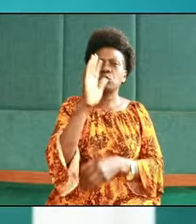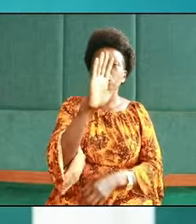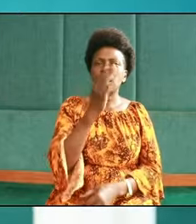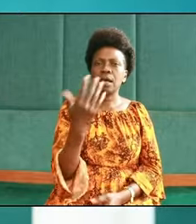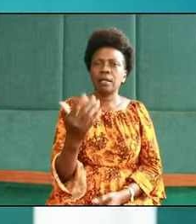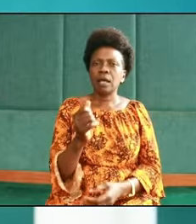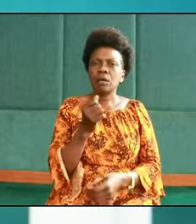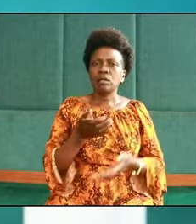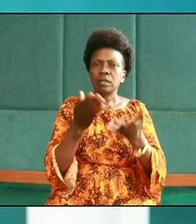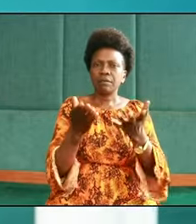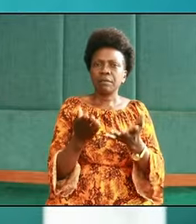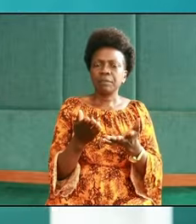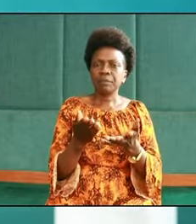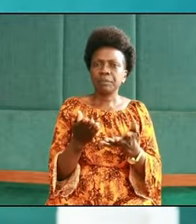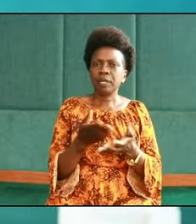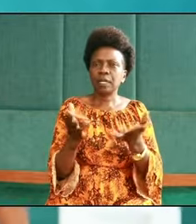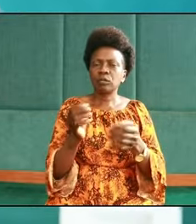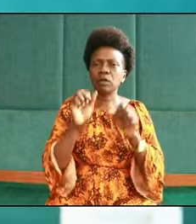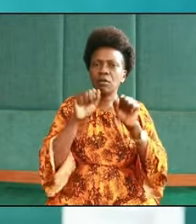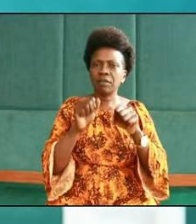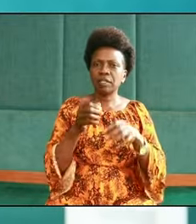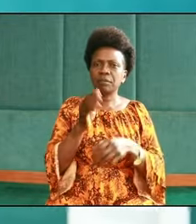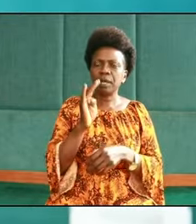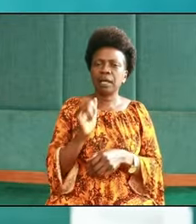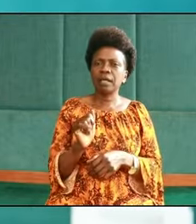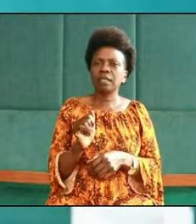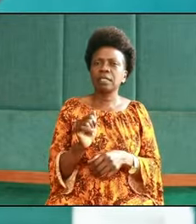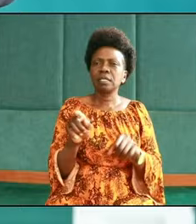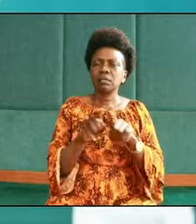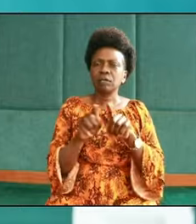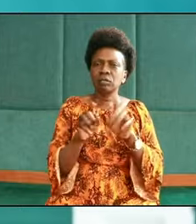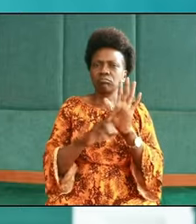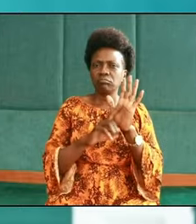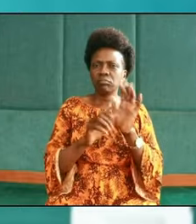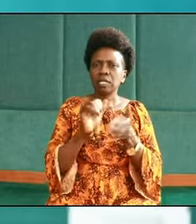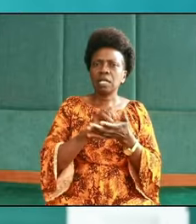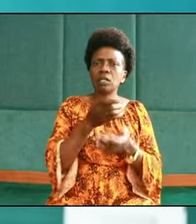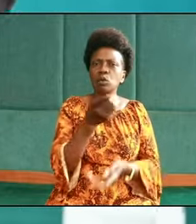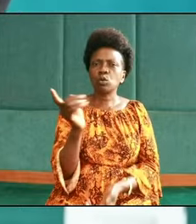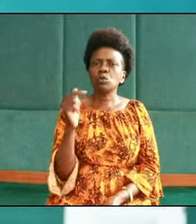hand, I will give you as a light to the covenant, but it is also implied that those who